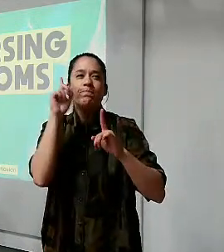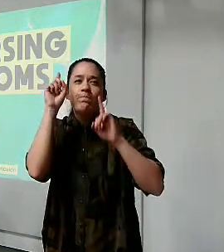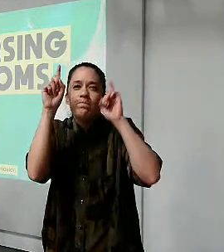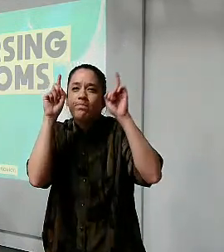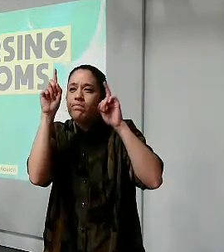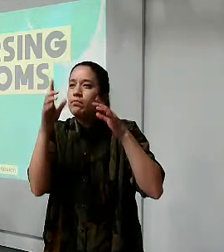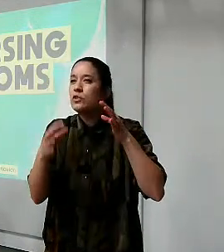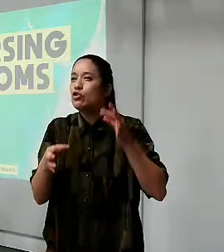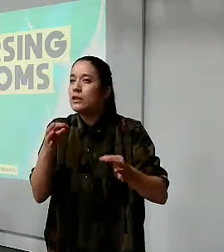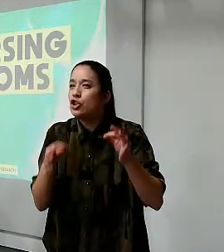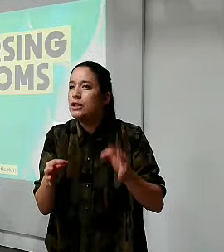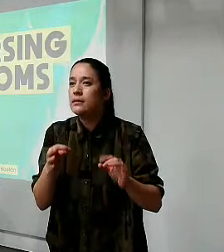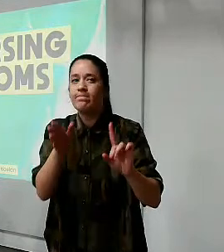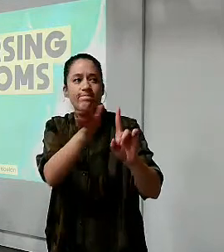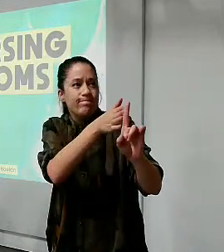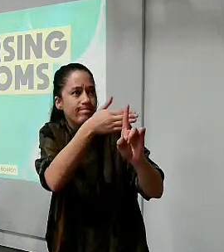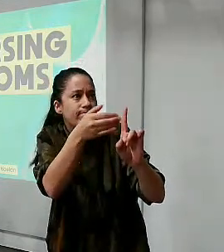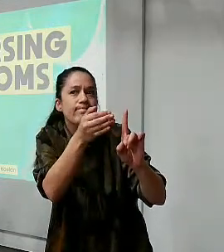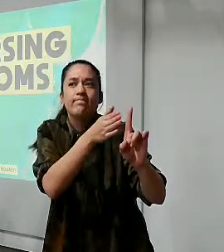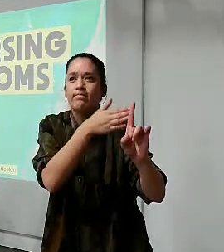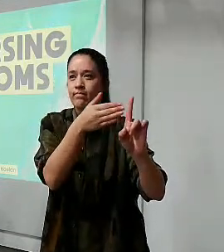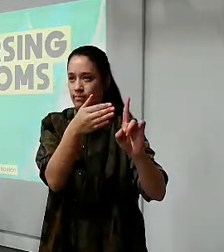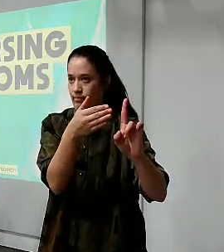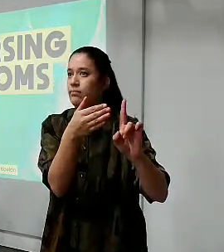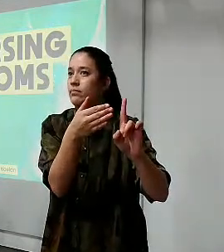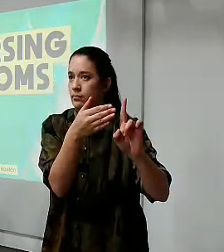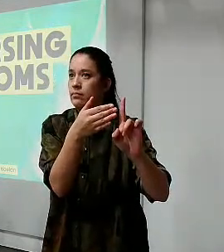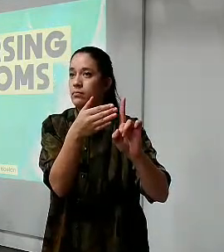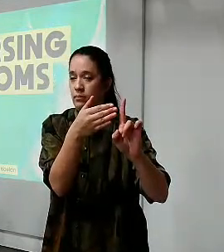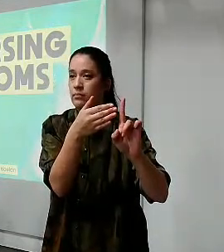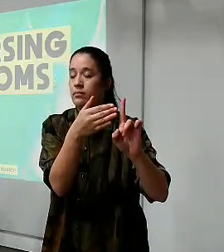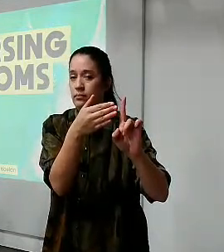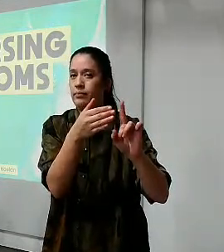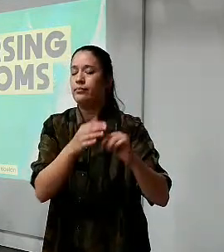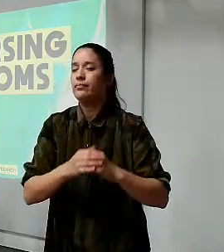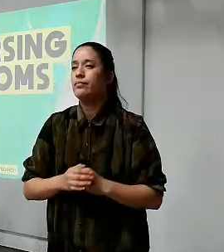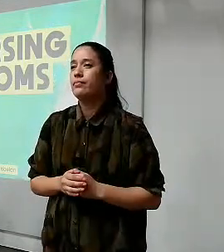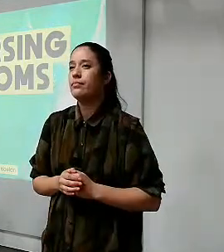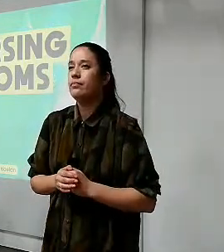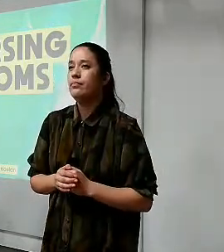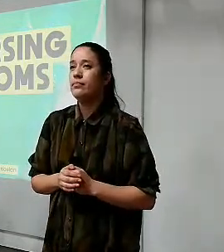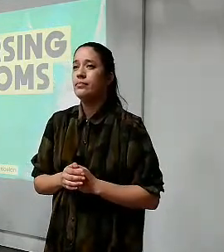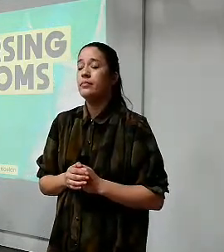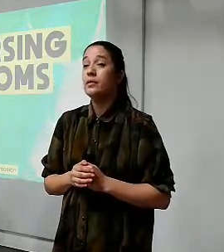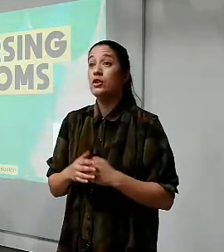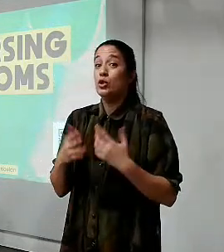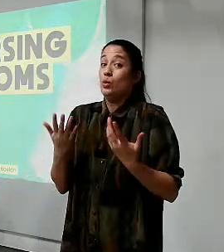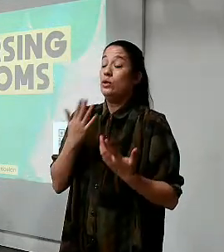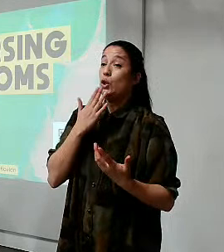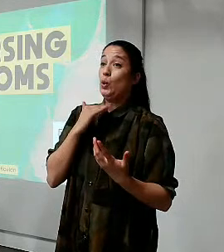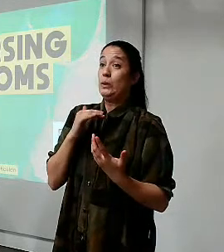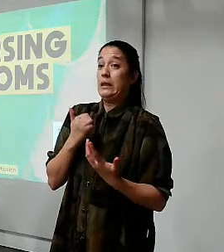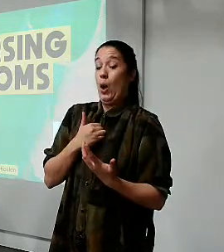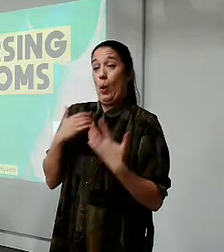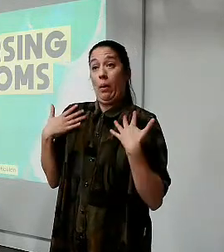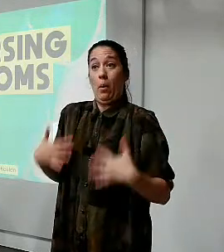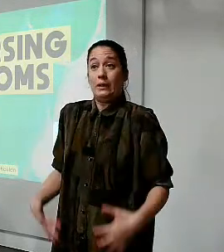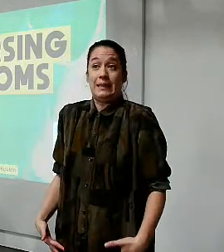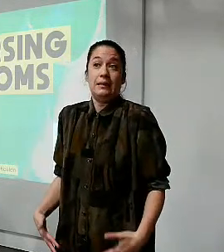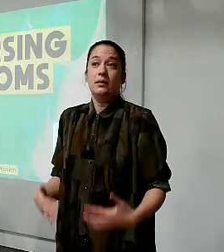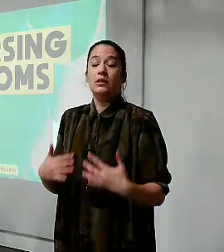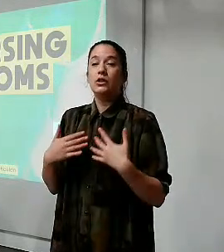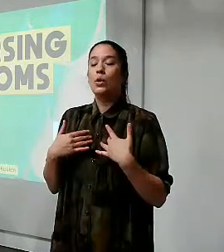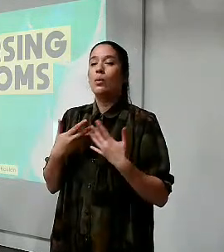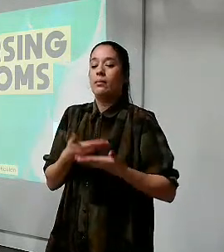more money. And that include everything from using their own bodies, prolonged